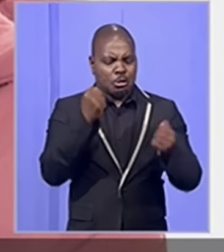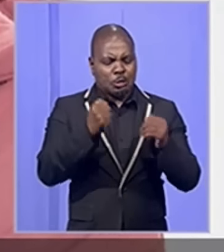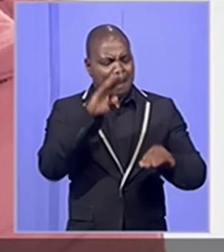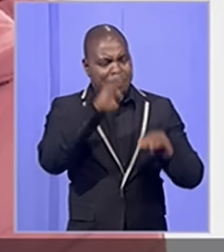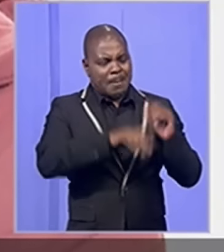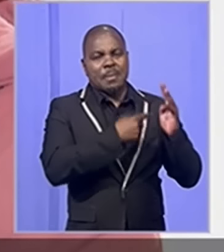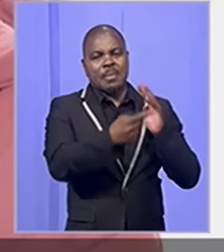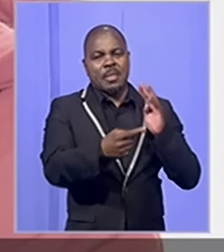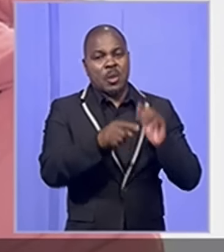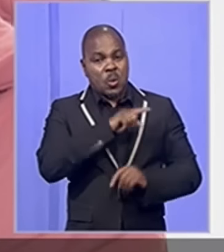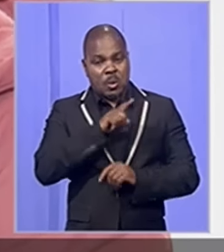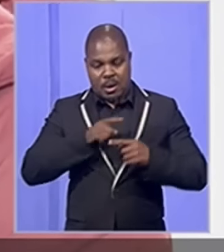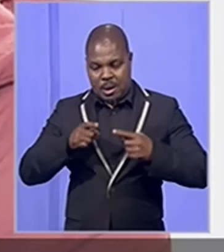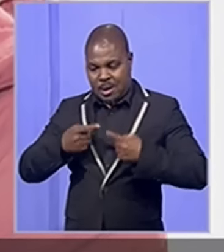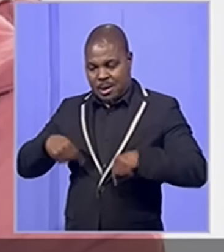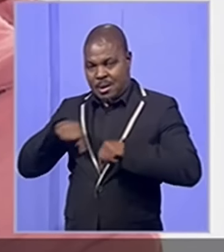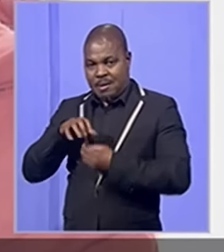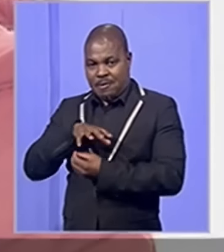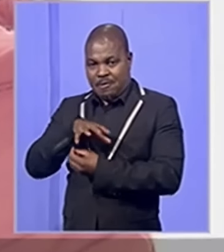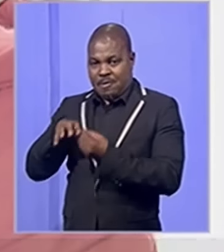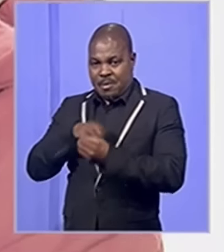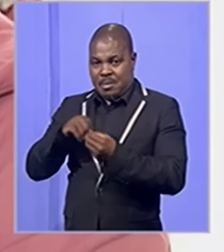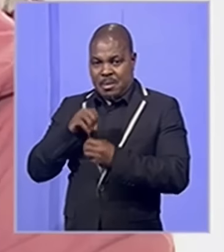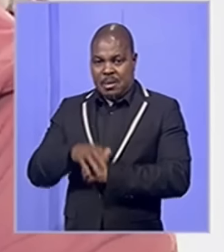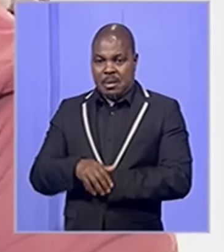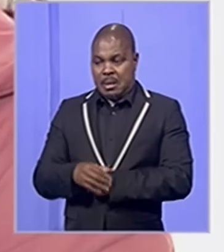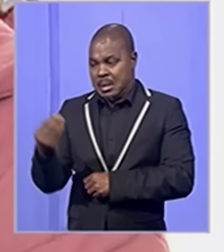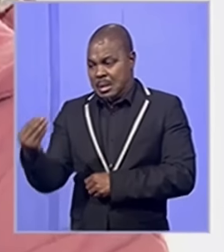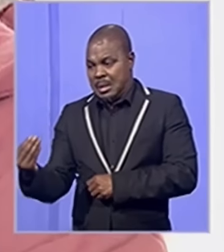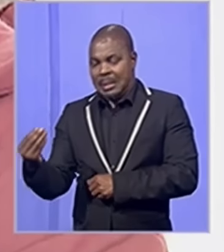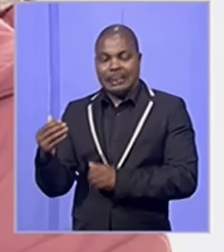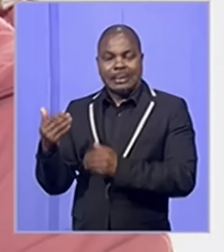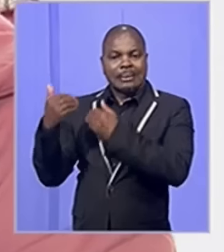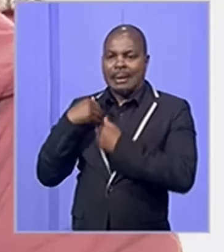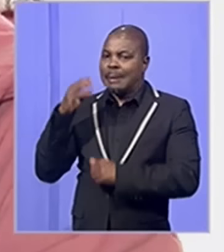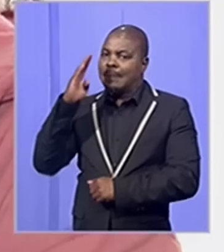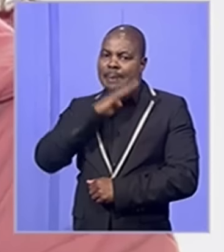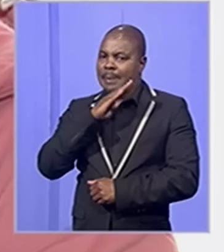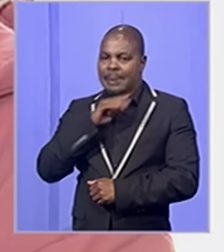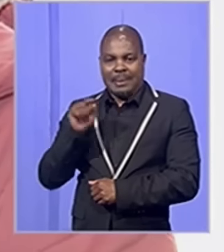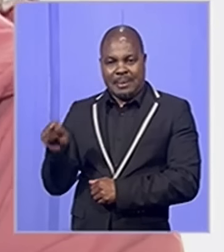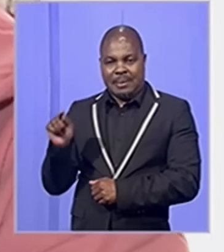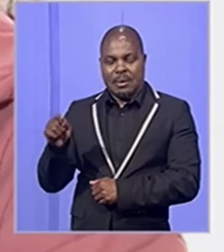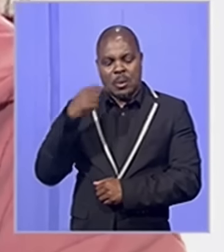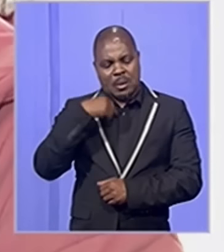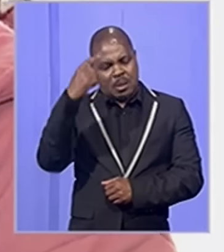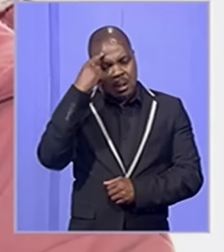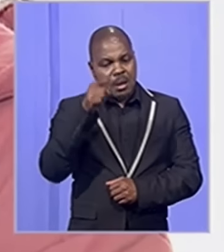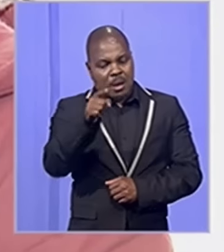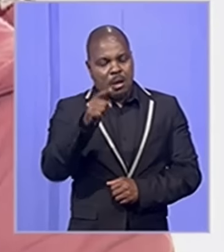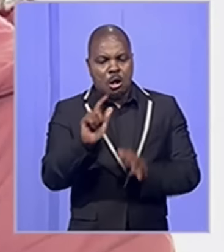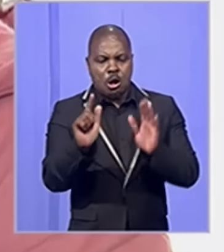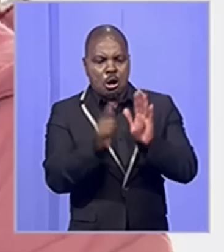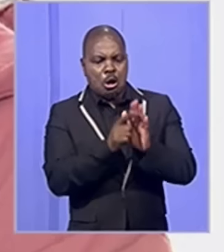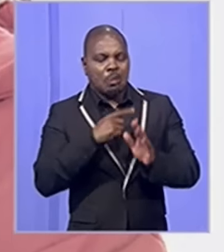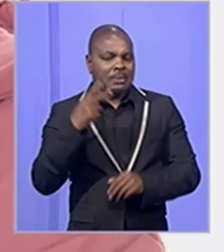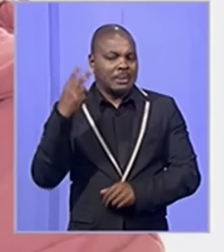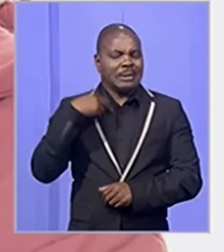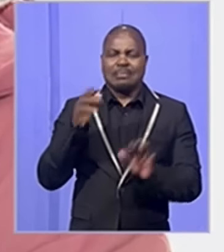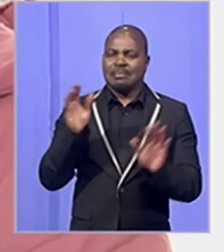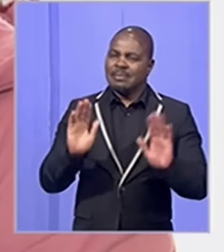le rena re le family re na le ngwana o ileng hore a sa le safe so ne re kopela hore molao o ska re faila cause re fila hore molao